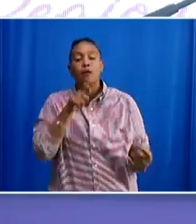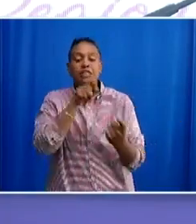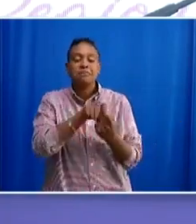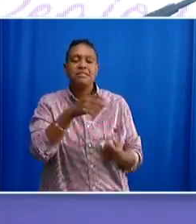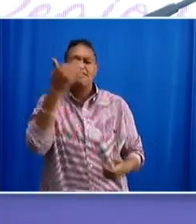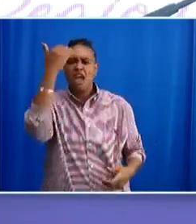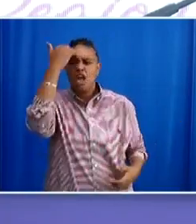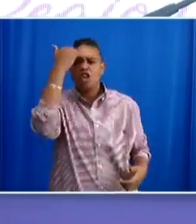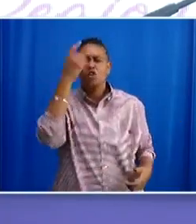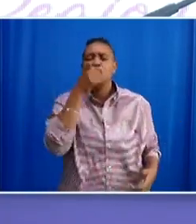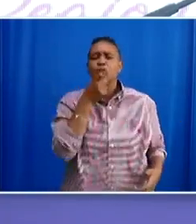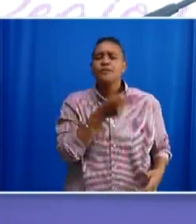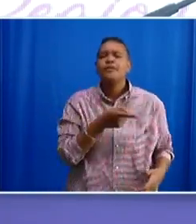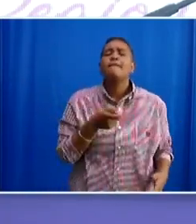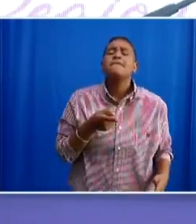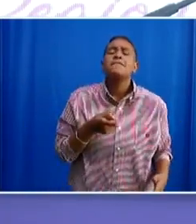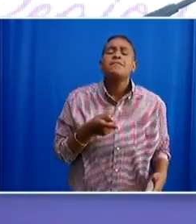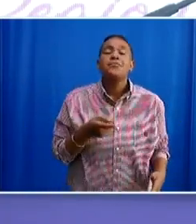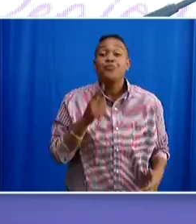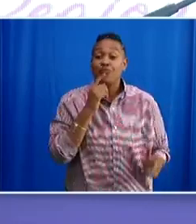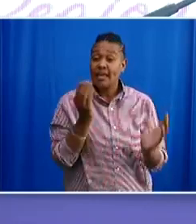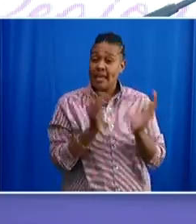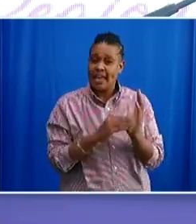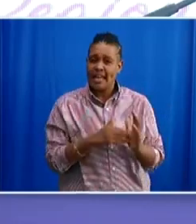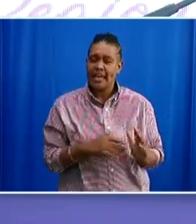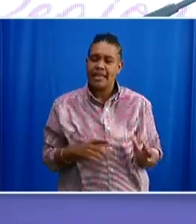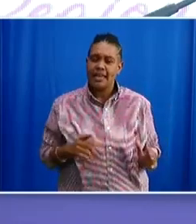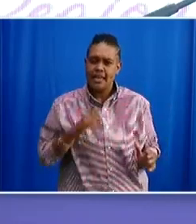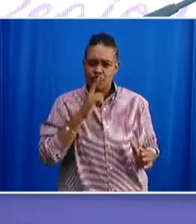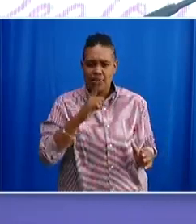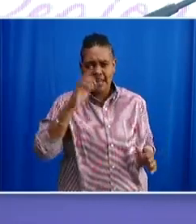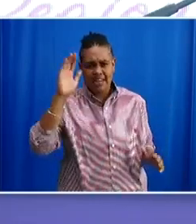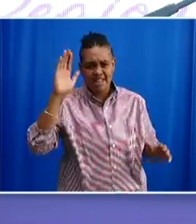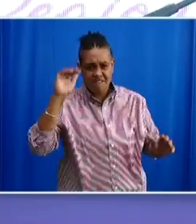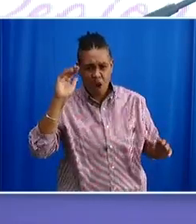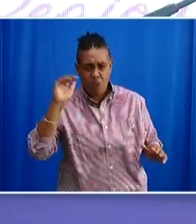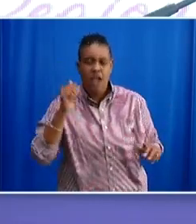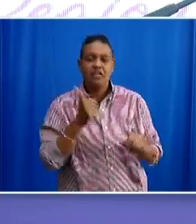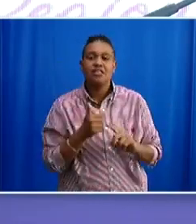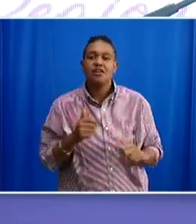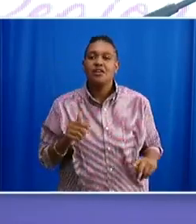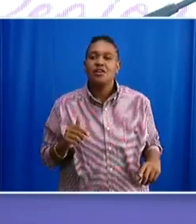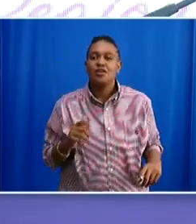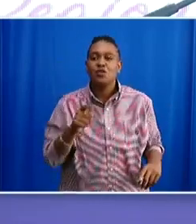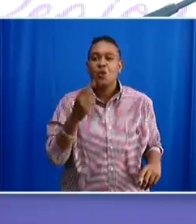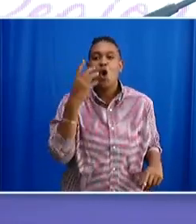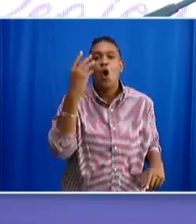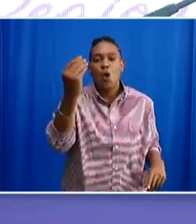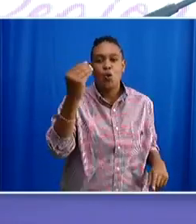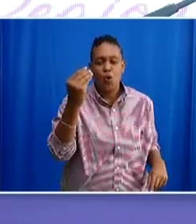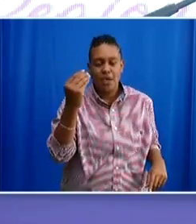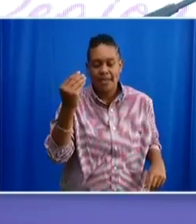acknowledge and to again bid farewell to the outgoing